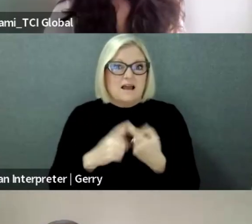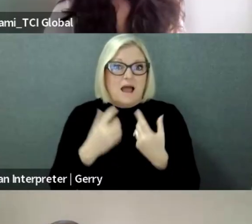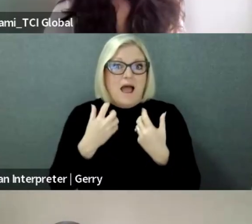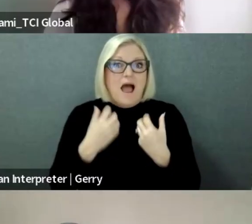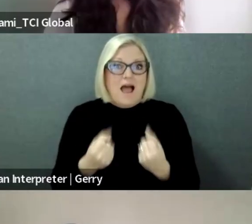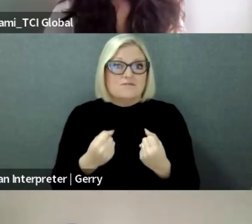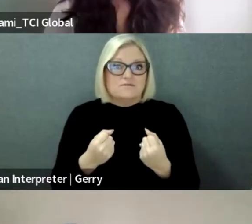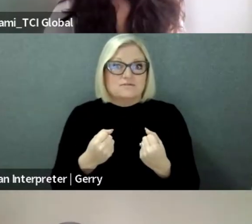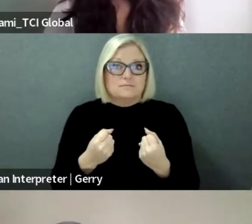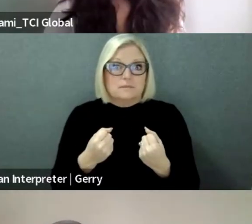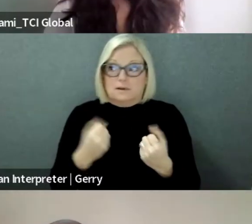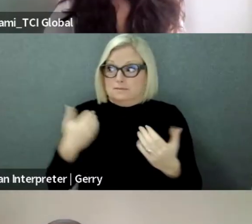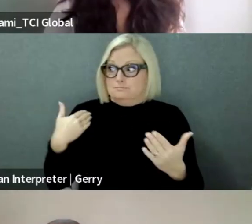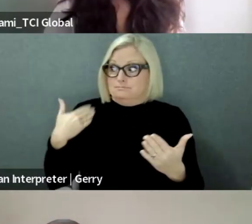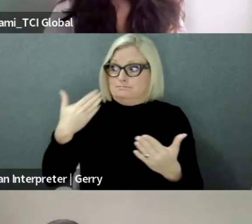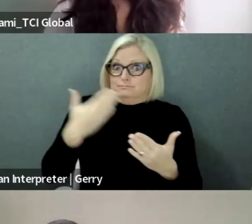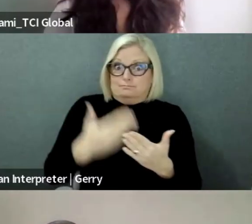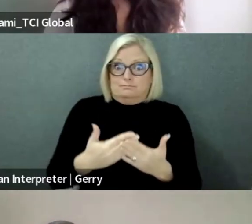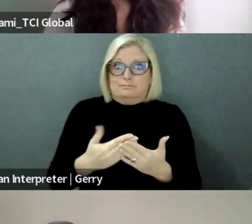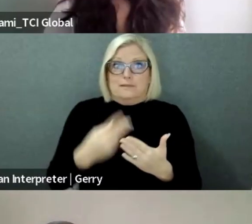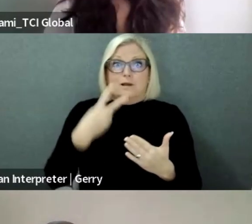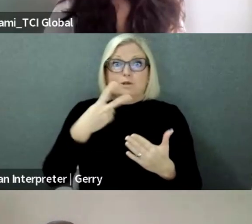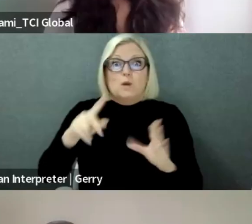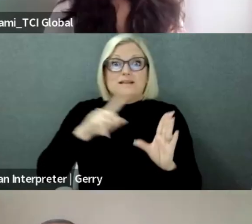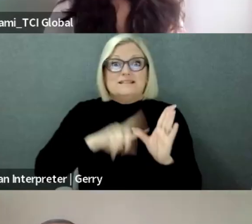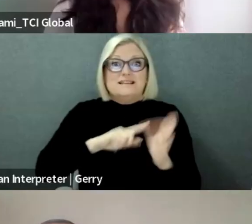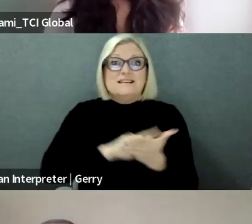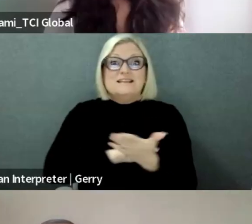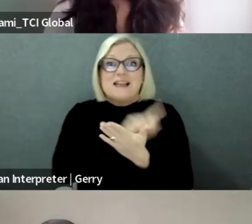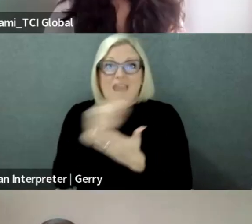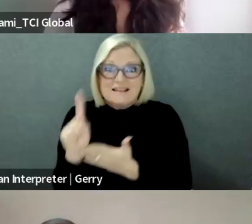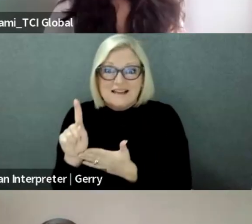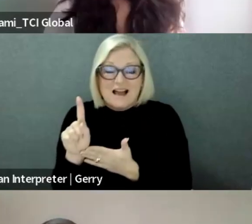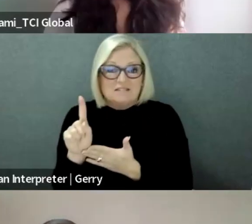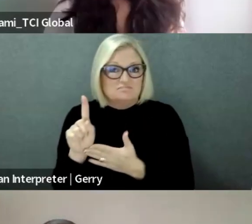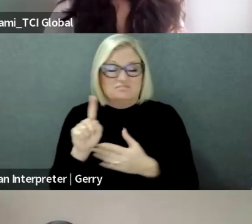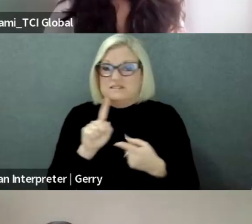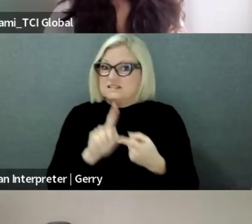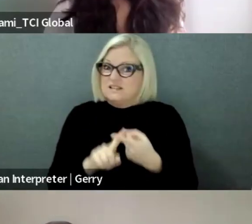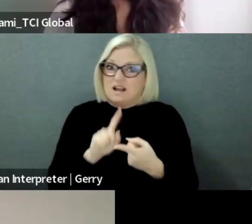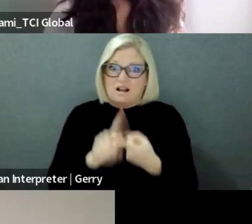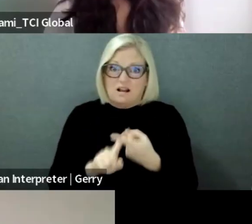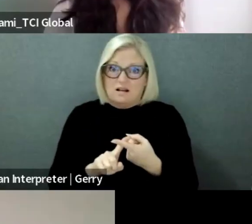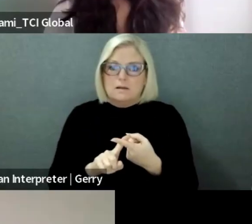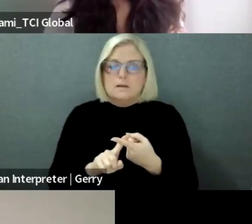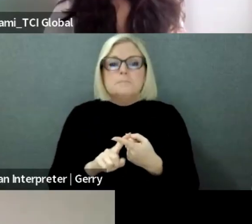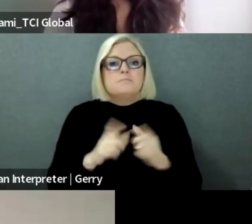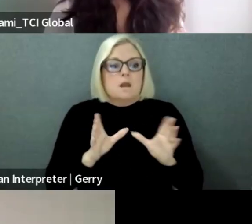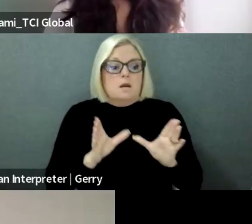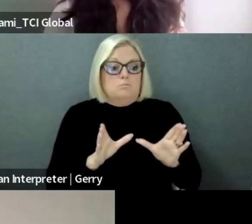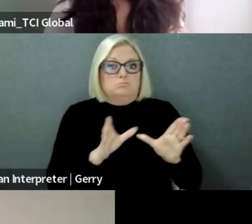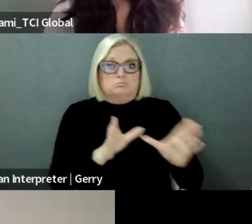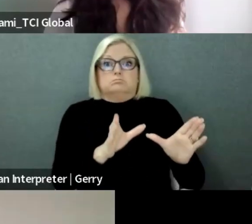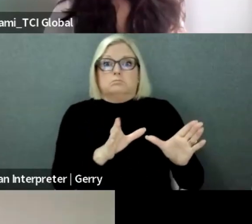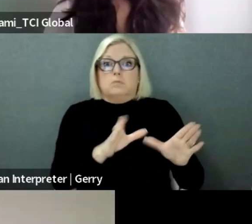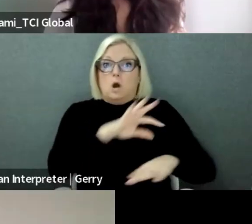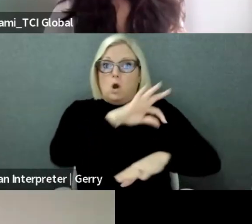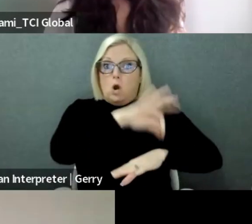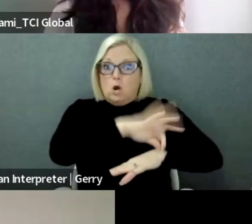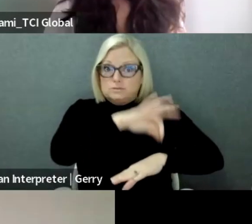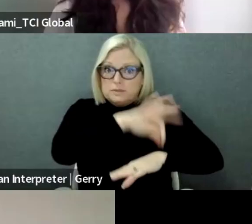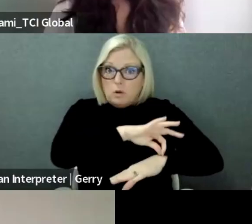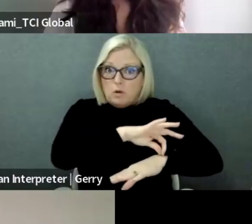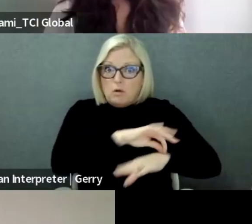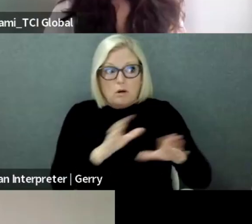the CRPD. Institutionalization does not only mean being placed in a hospital or physical institution. It